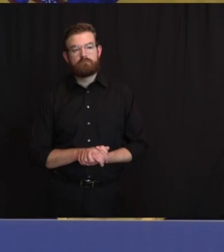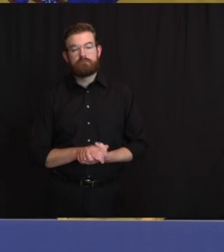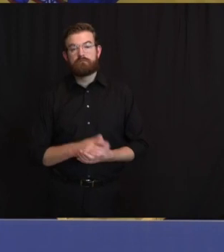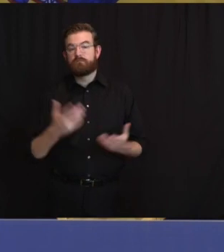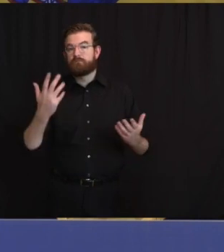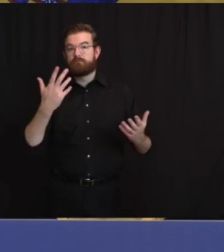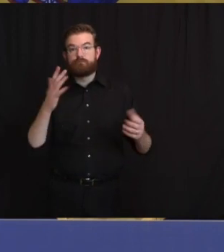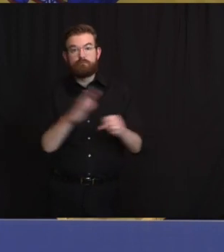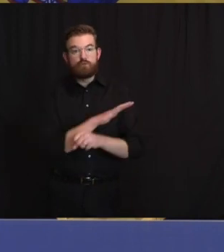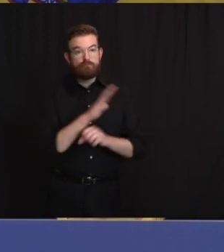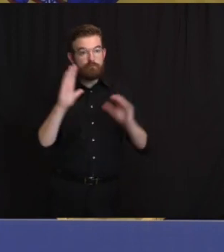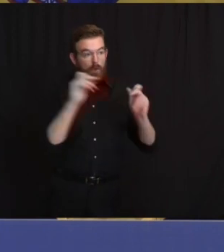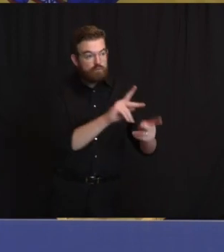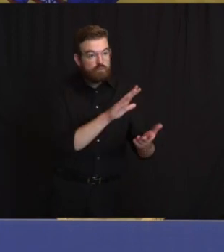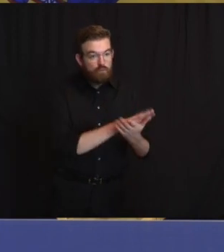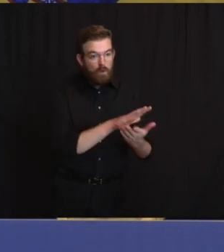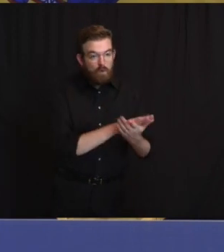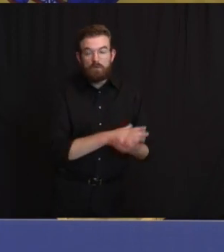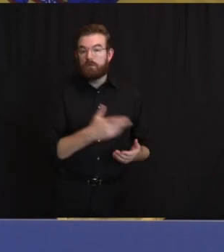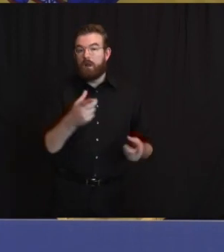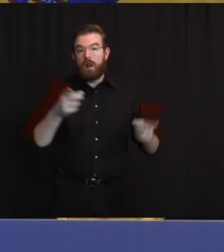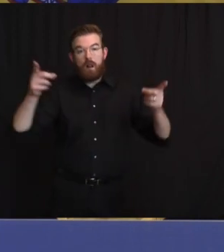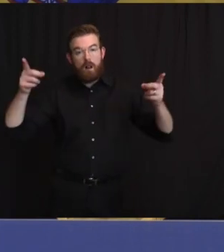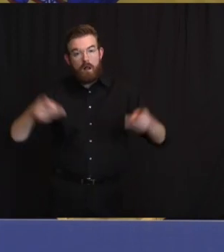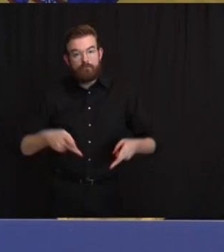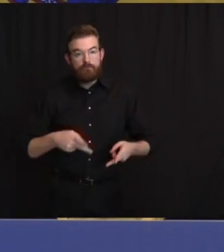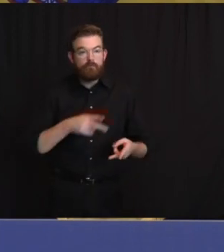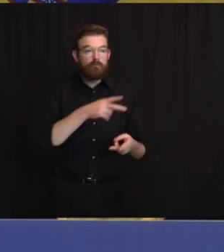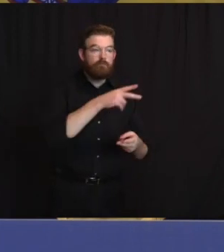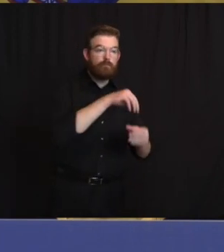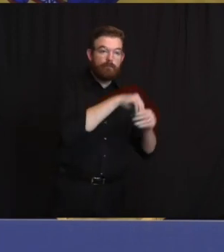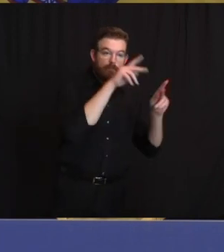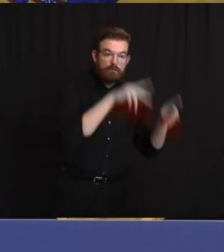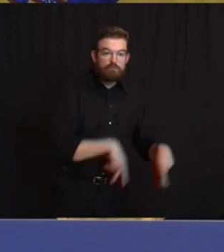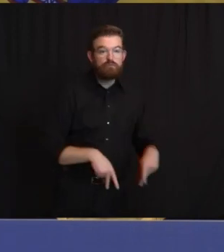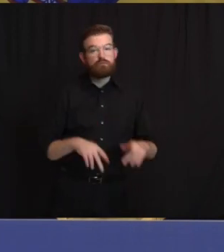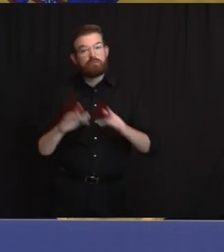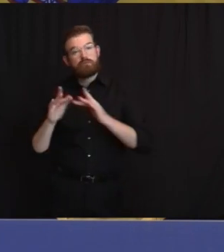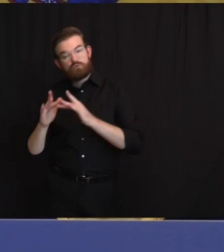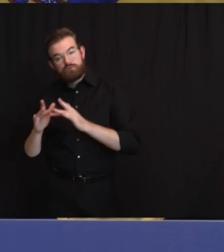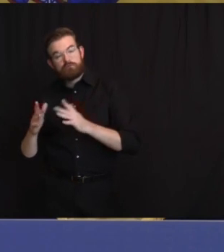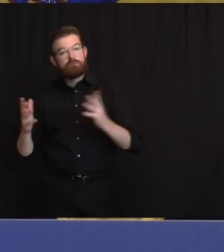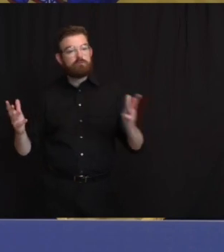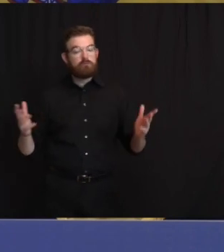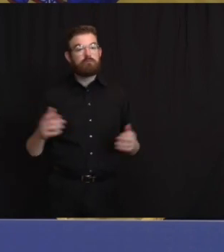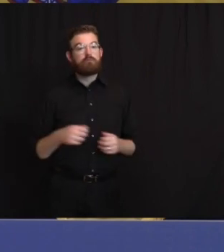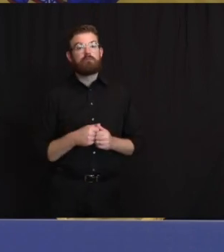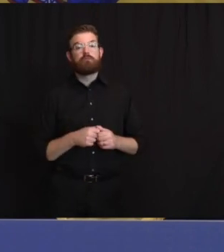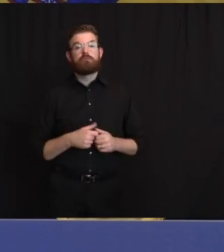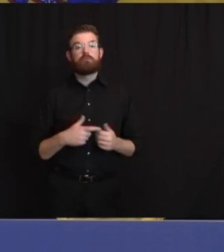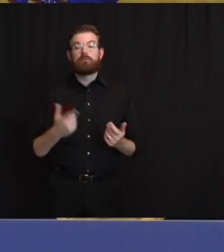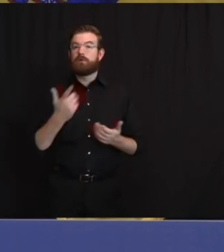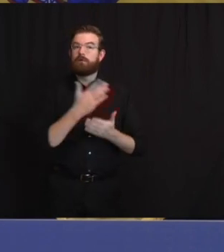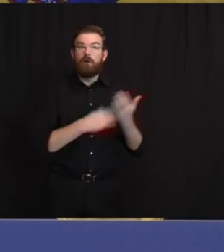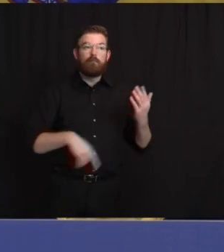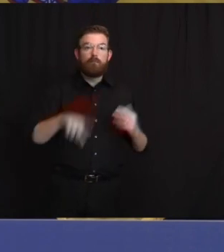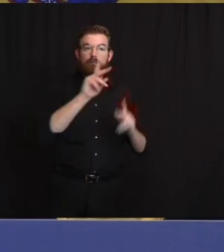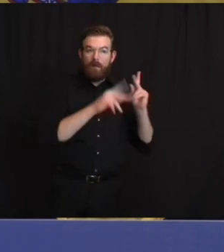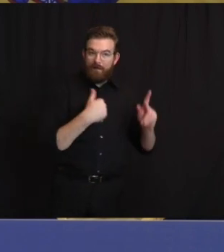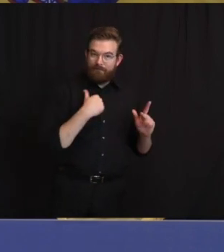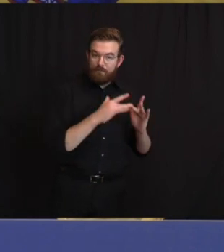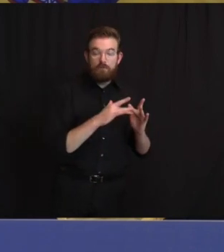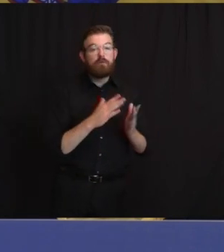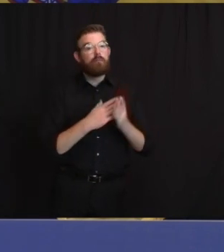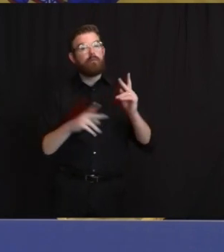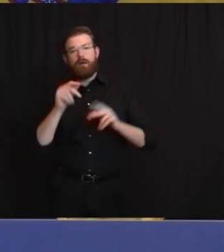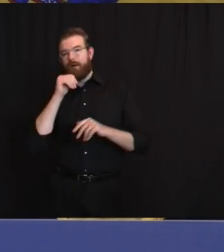digital divide was a bone in our throat in this state, frankly, in this country. And I was incredibly honored to be in